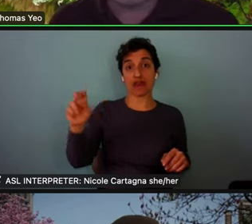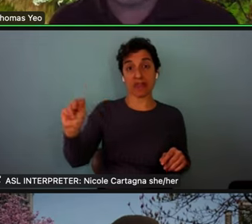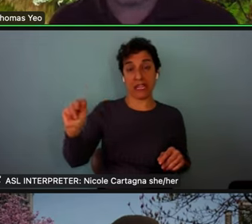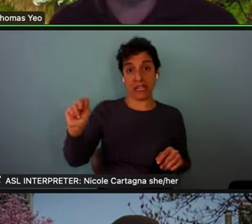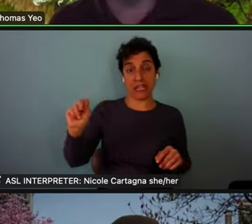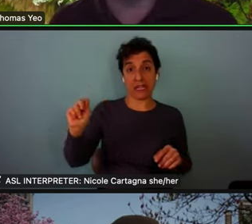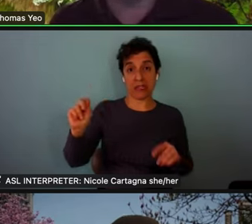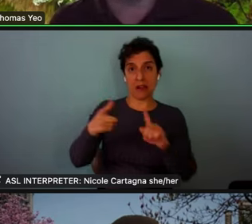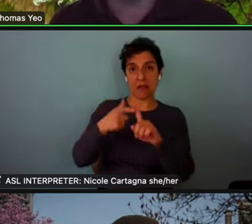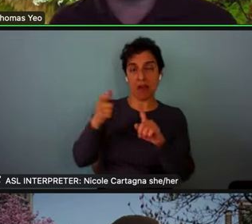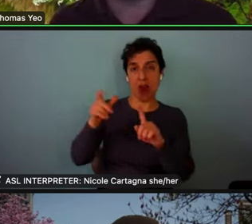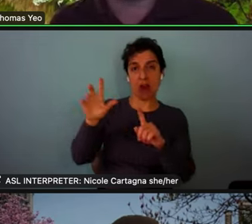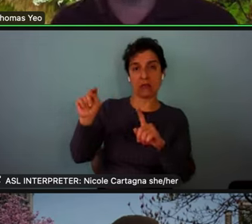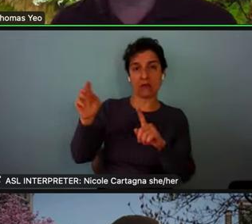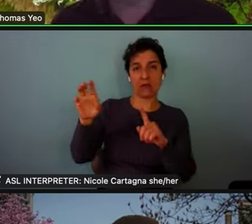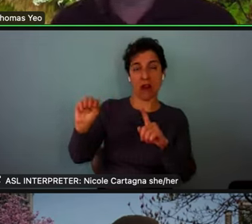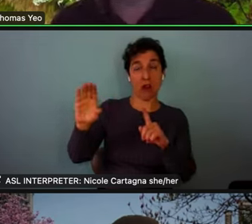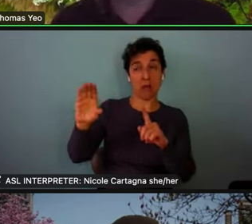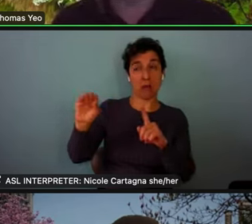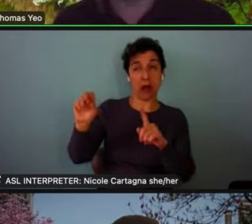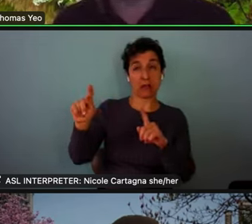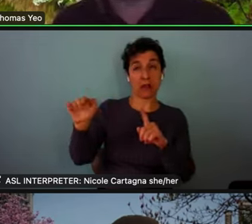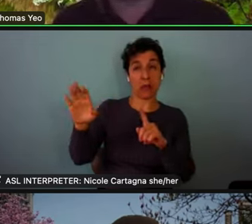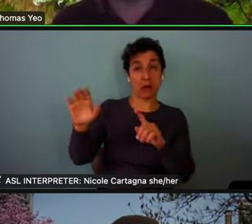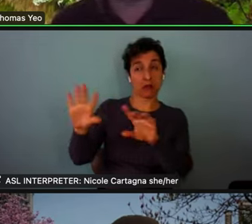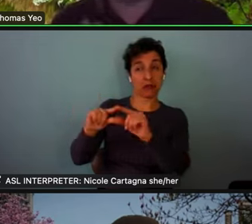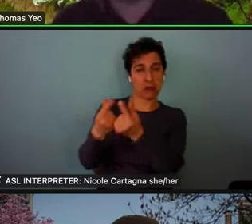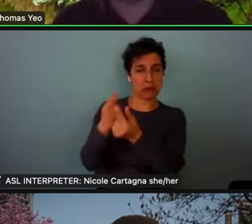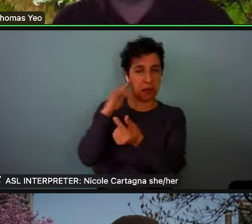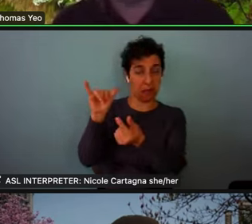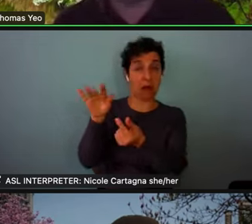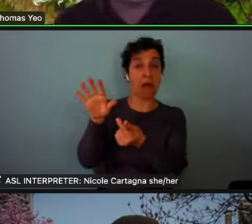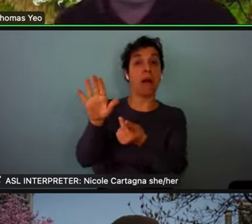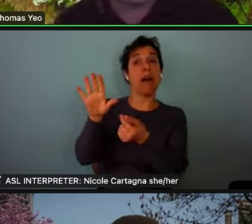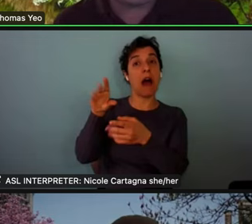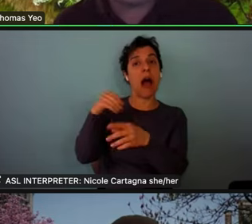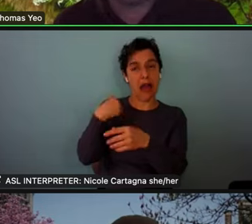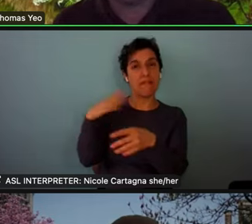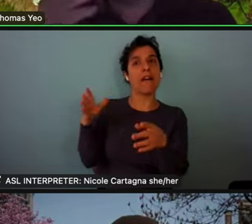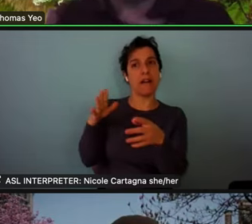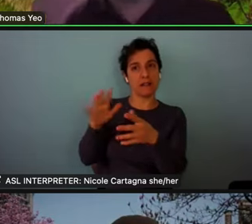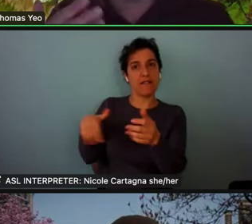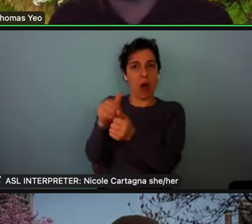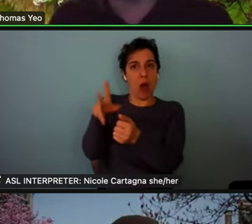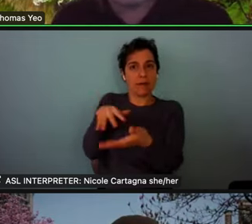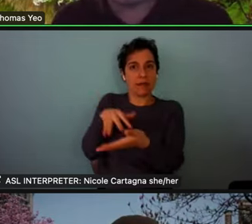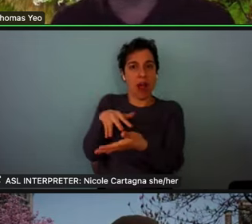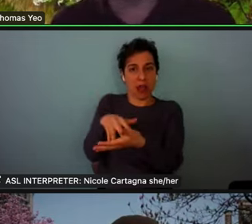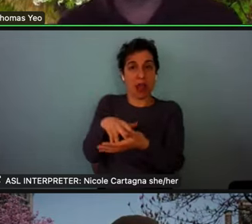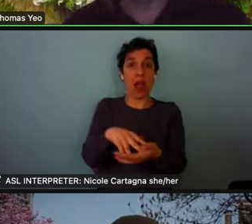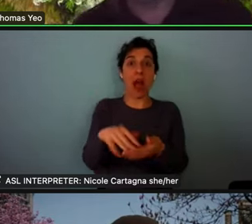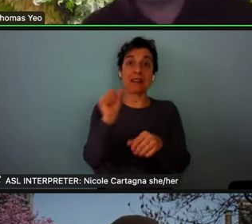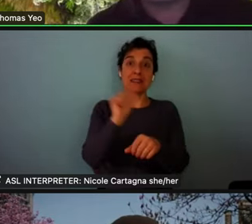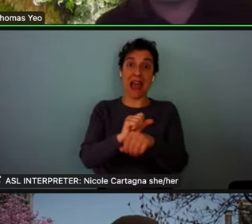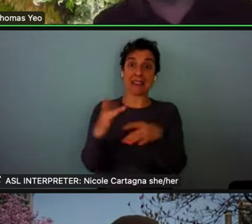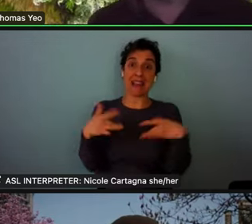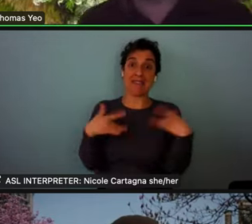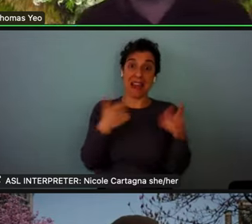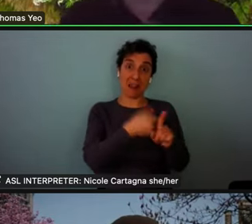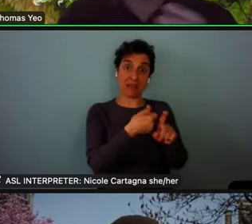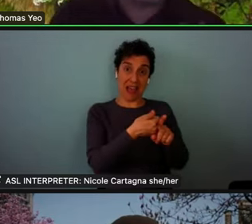Group, actually have a follow-up study on the effects of task events themselves